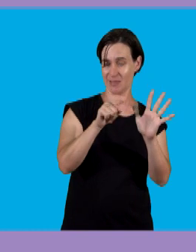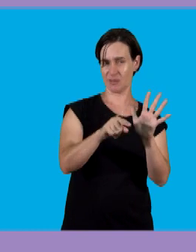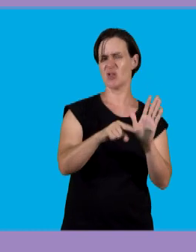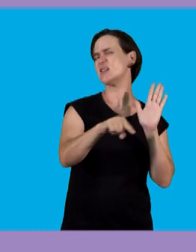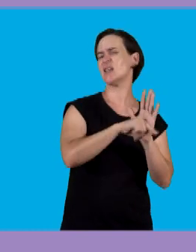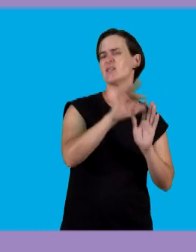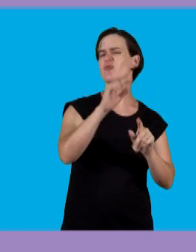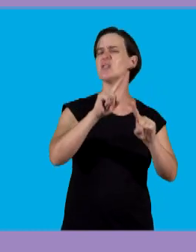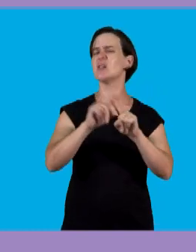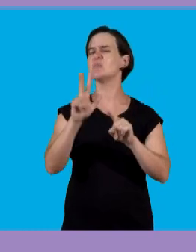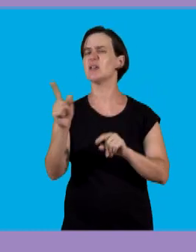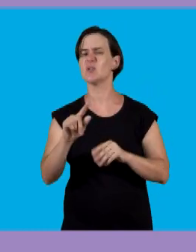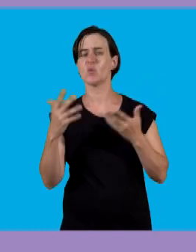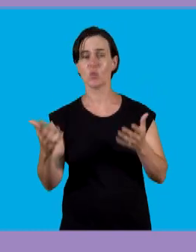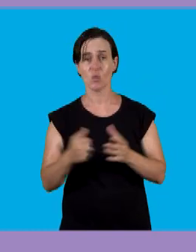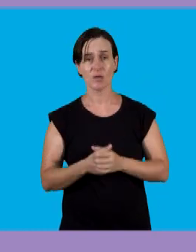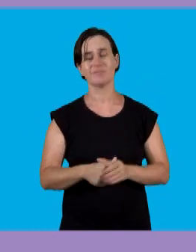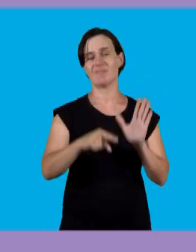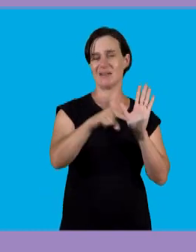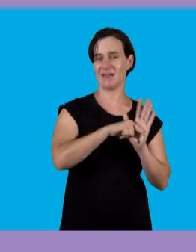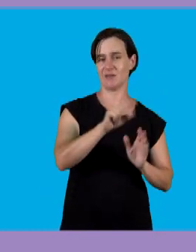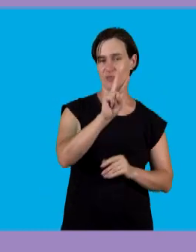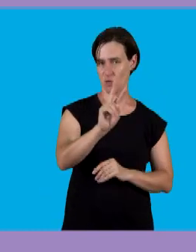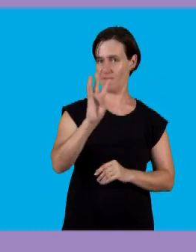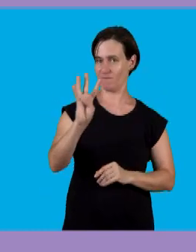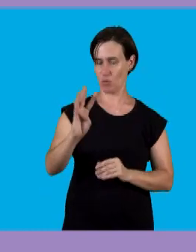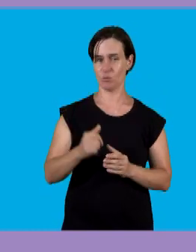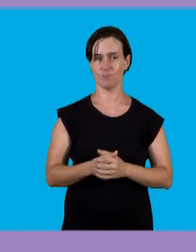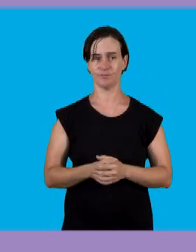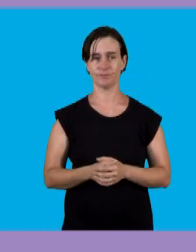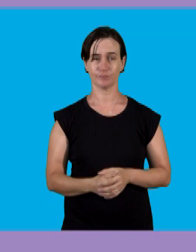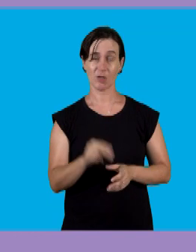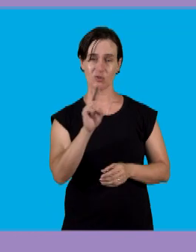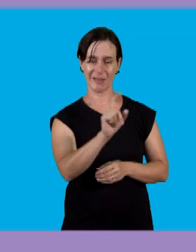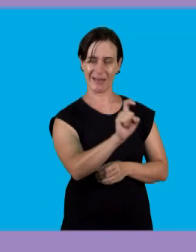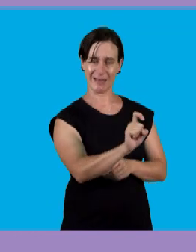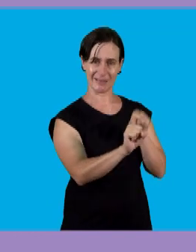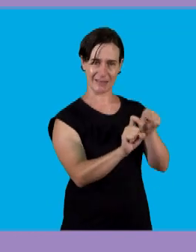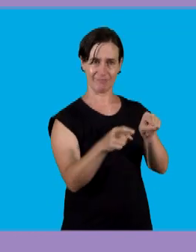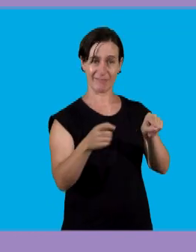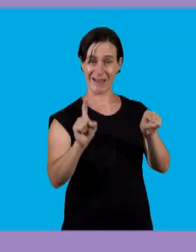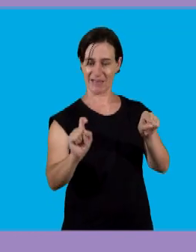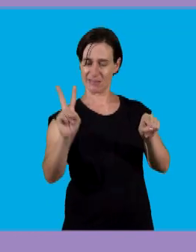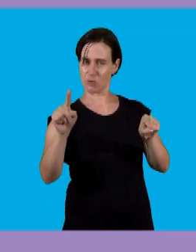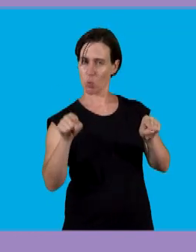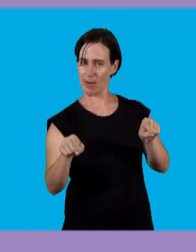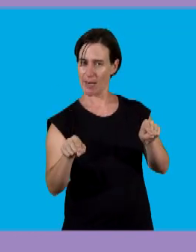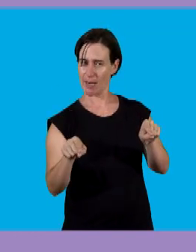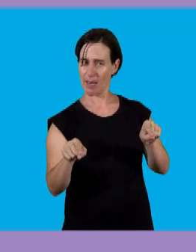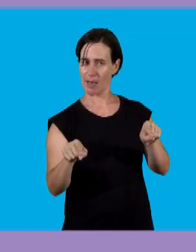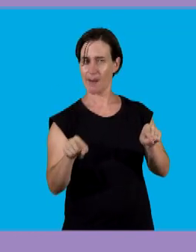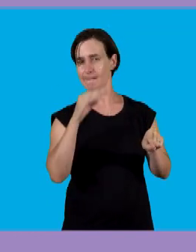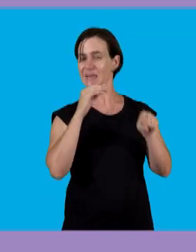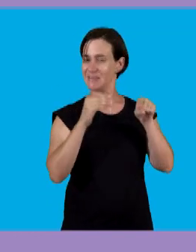Now negative 3 multiplied by 8 is a negative 24. Then we are going to multiply those variables